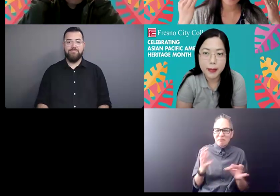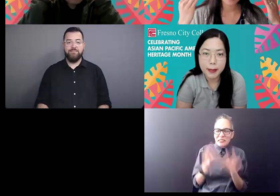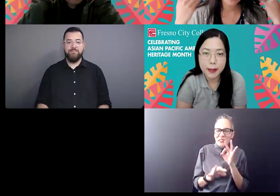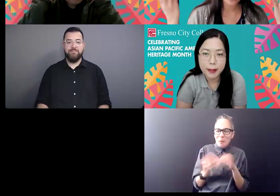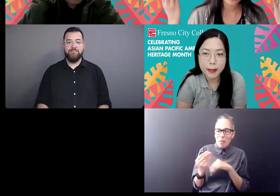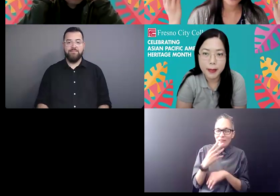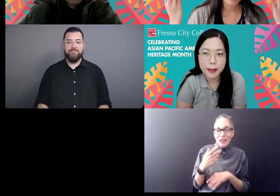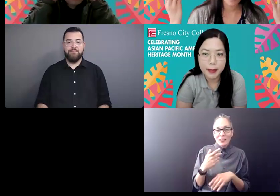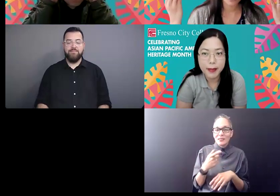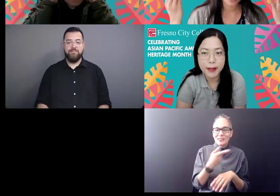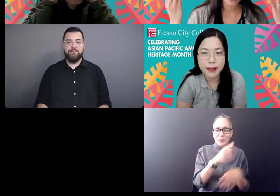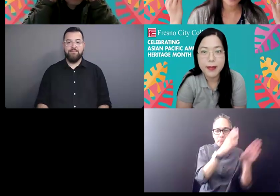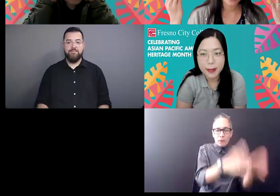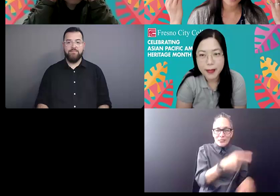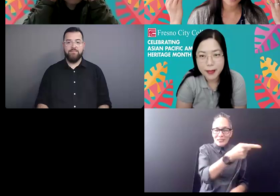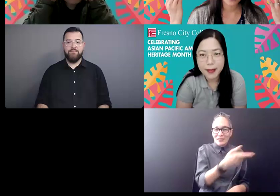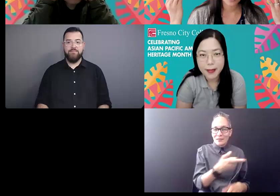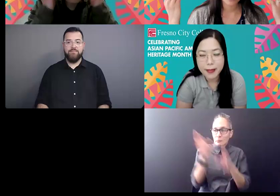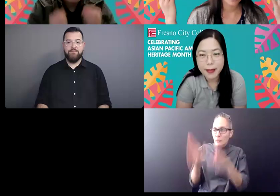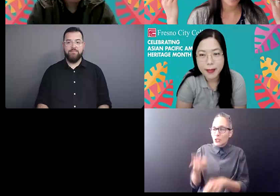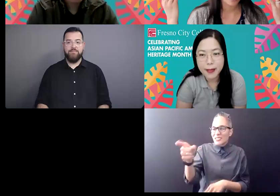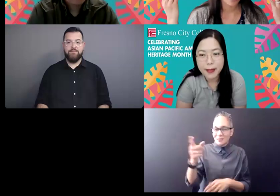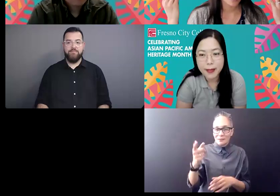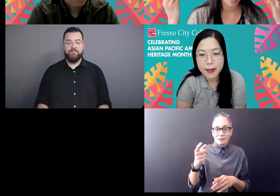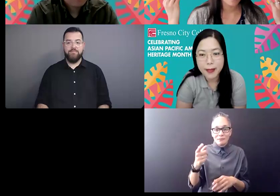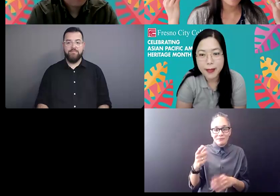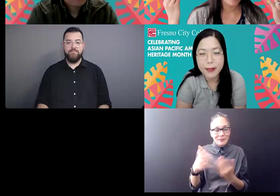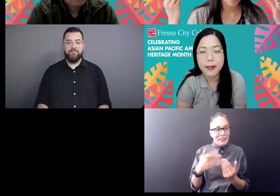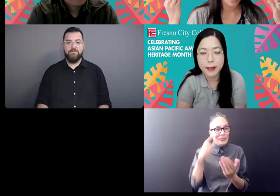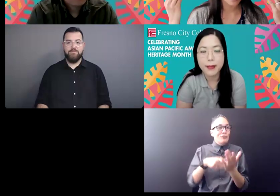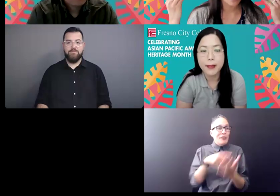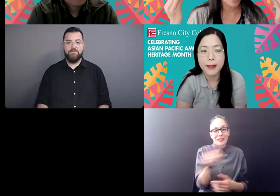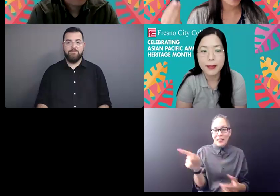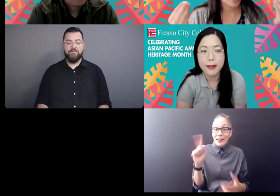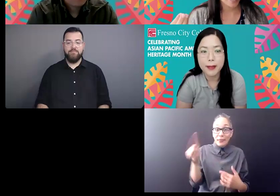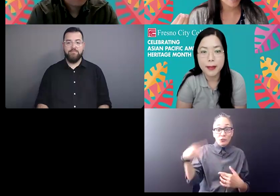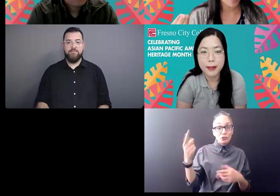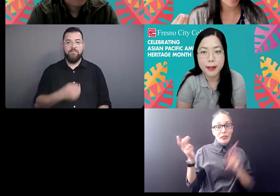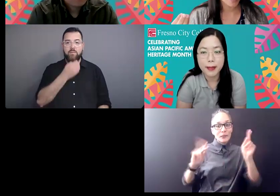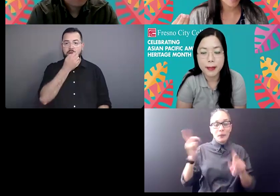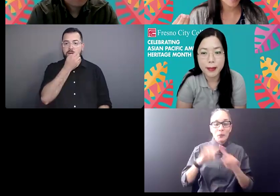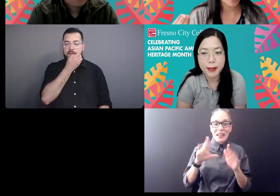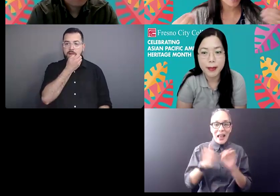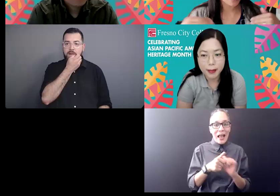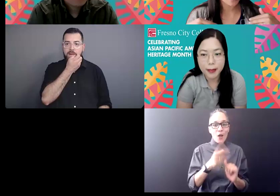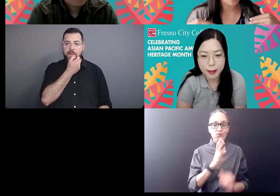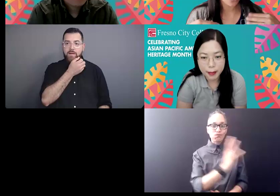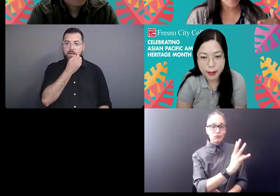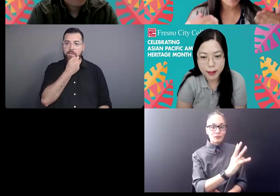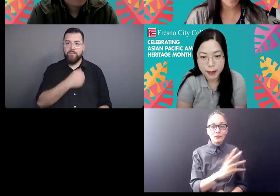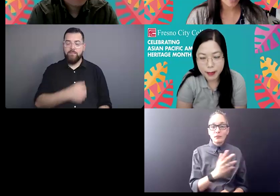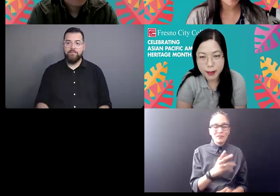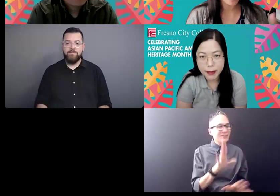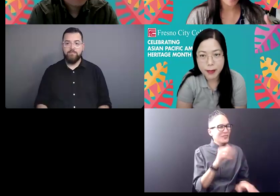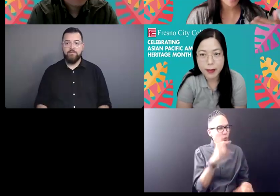like, yes, of course they're just people. It's so simple to recognize that. But the way she said it to me was, don't